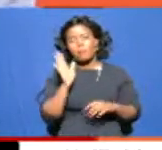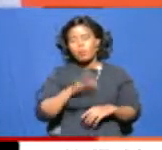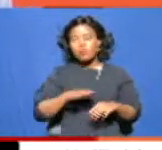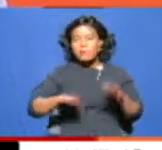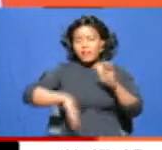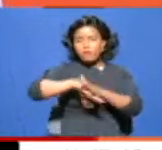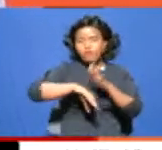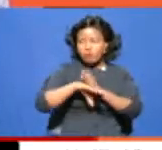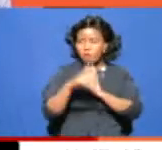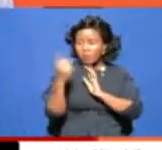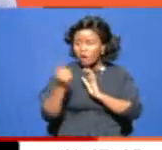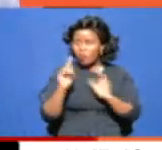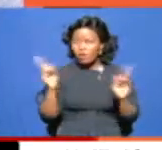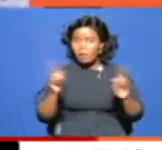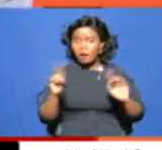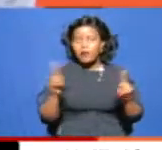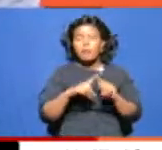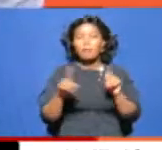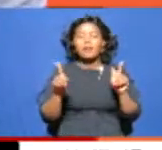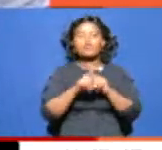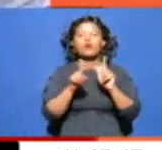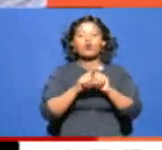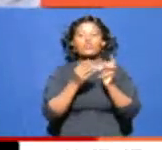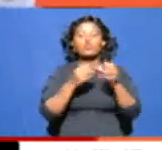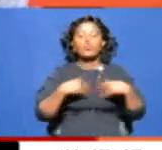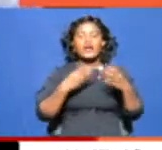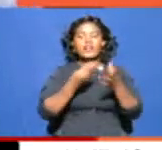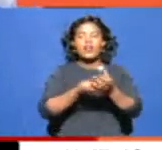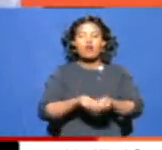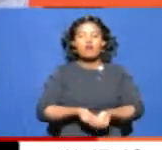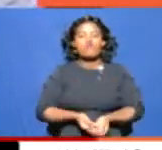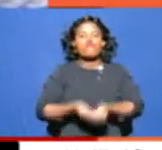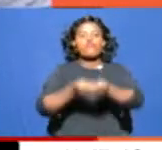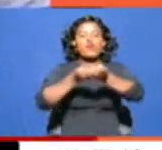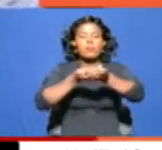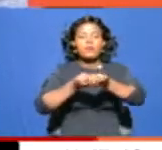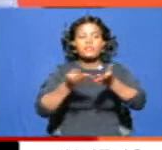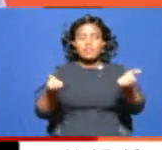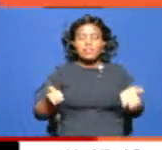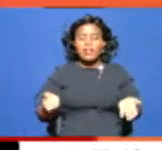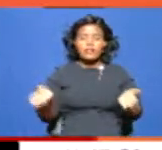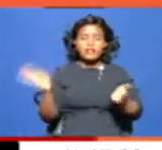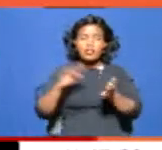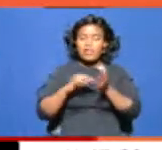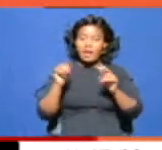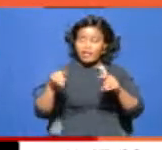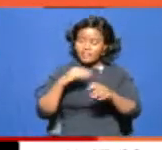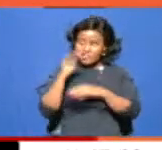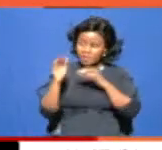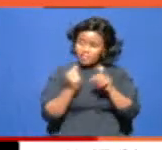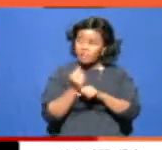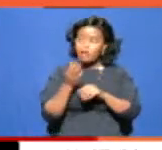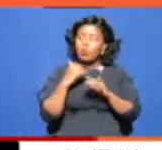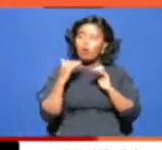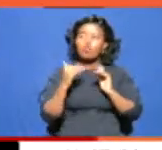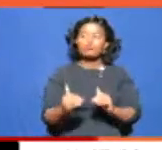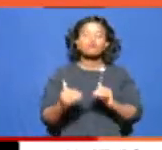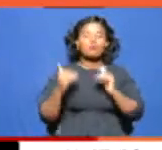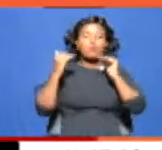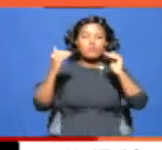had volleyball for women. Mm-hmm. And then now this year we are taking it now to the next level. Mm-hmm. We've increased the number of